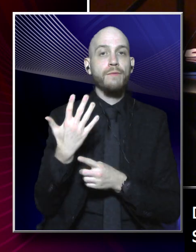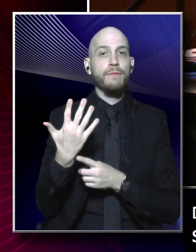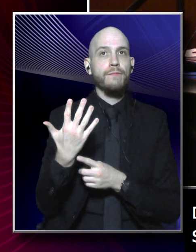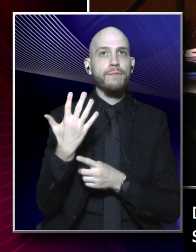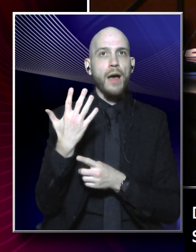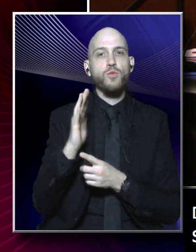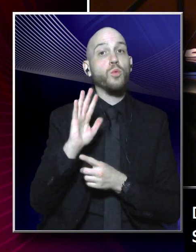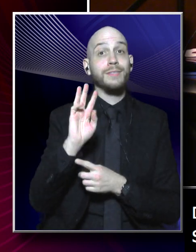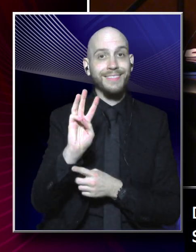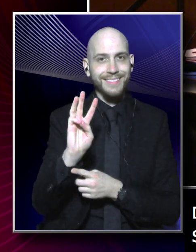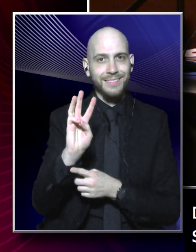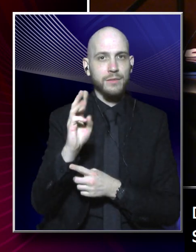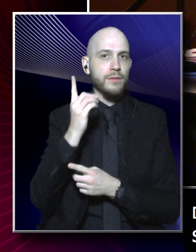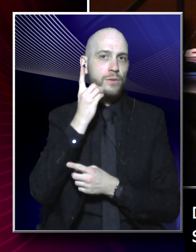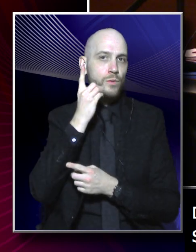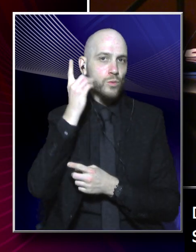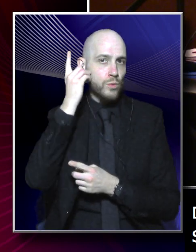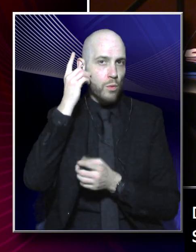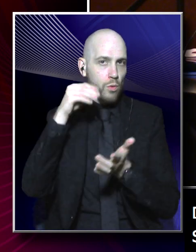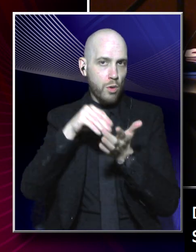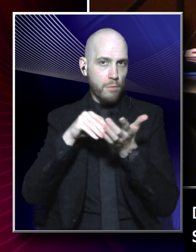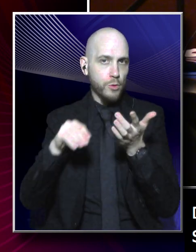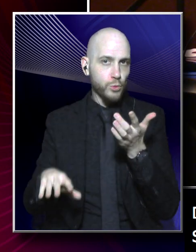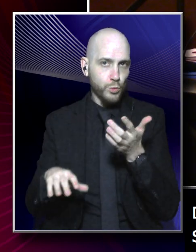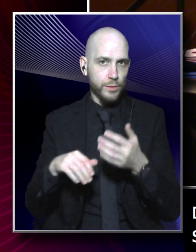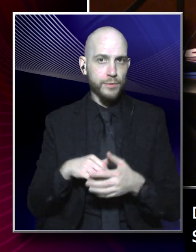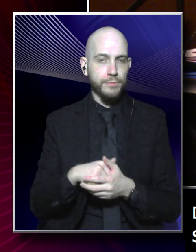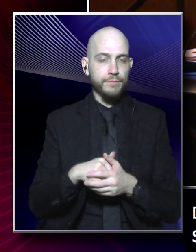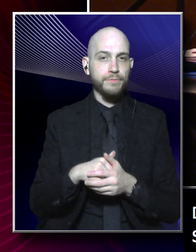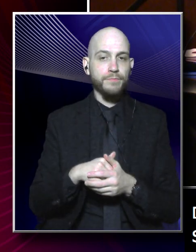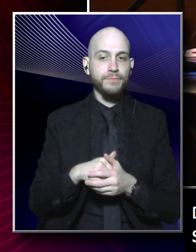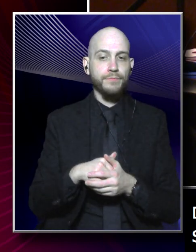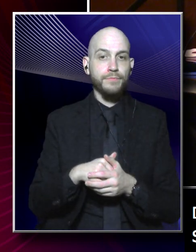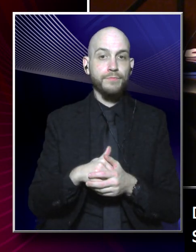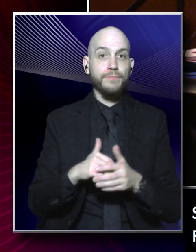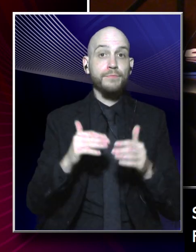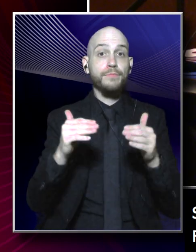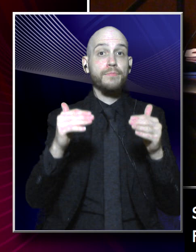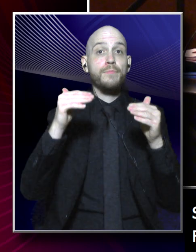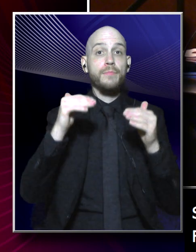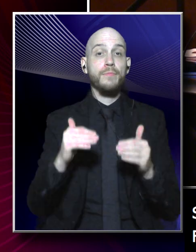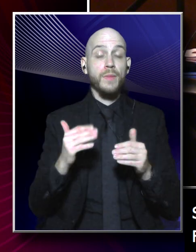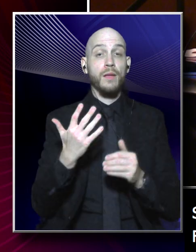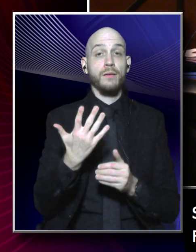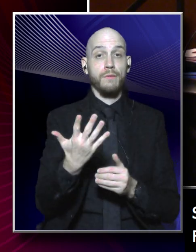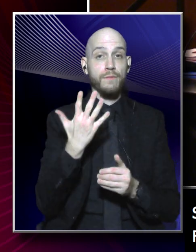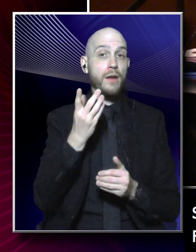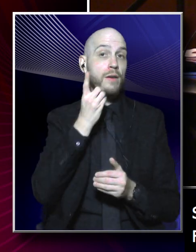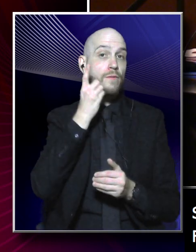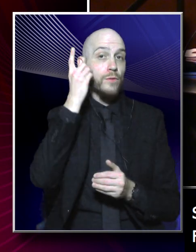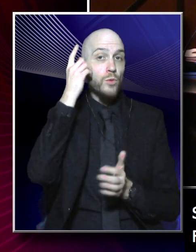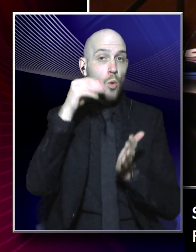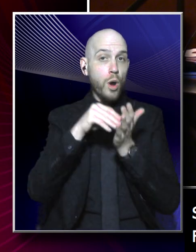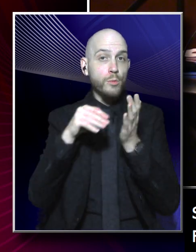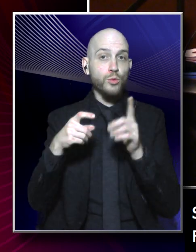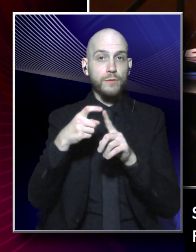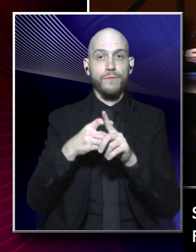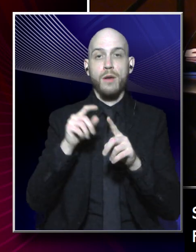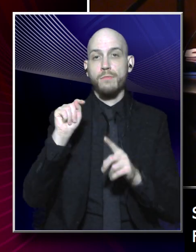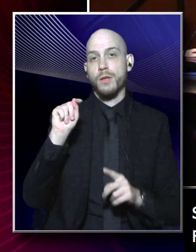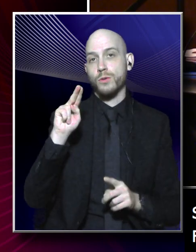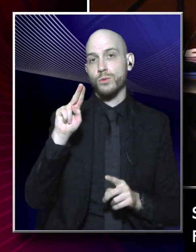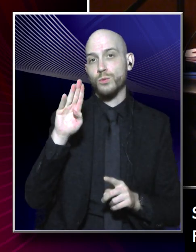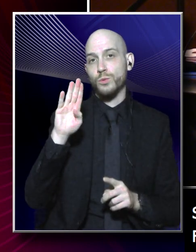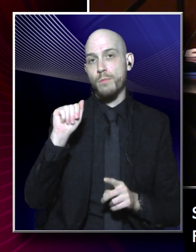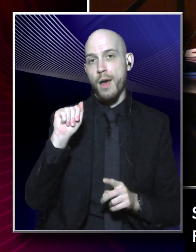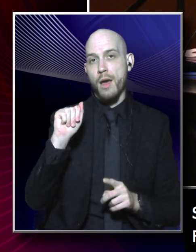dorm students. The second is 5 dorm students are from Tuba City School